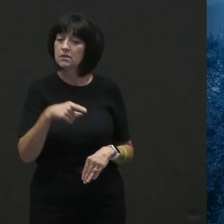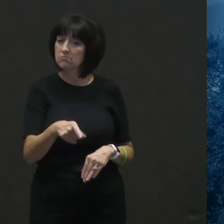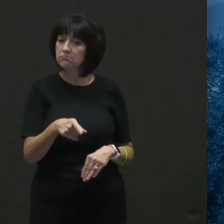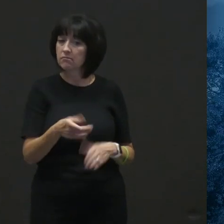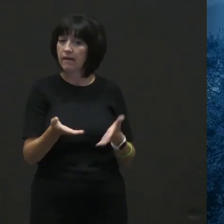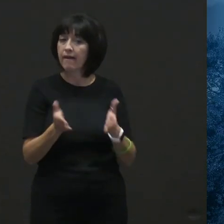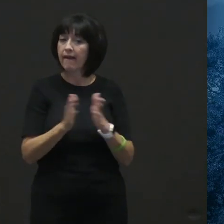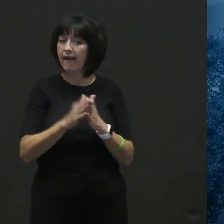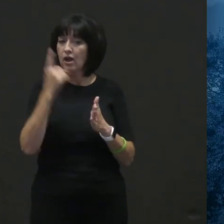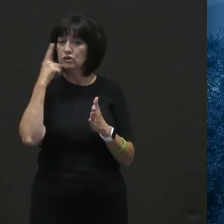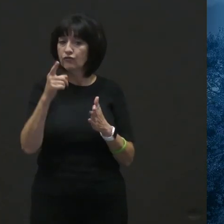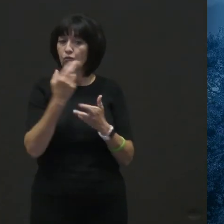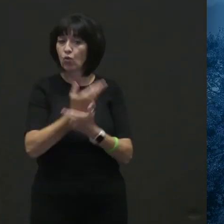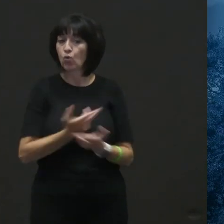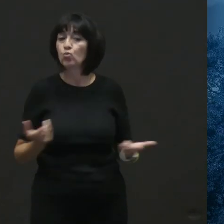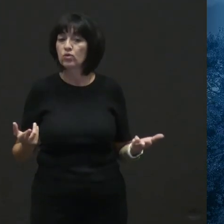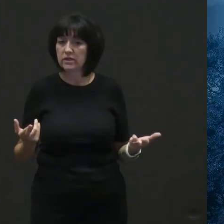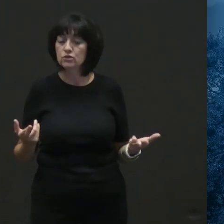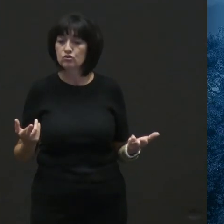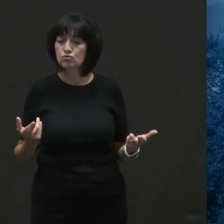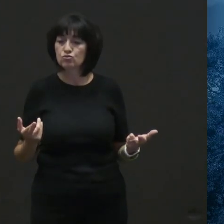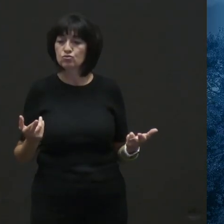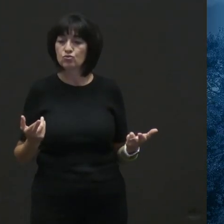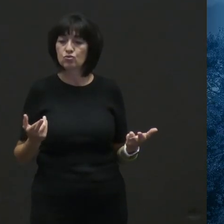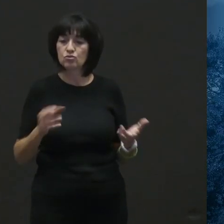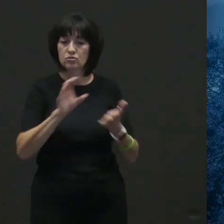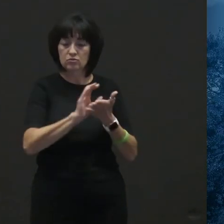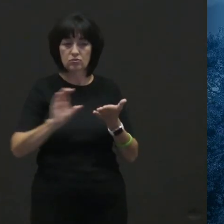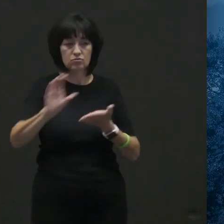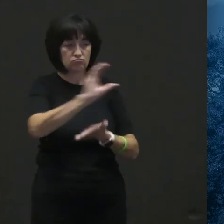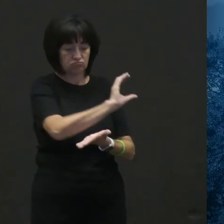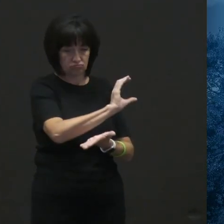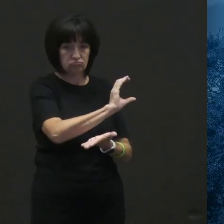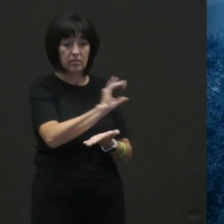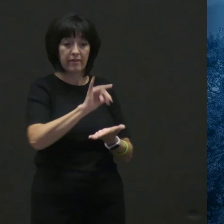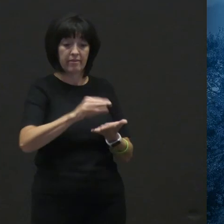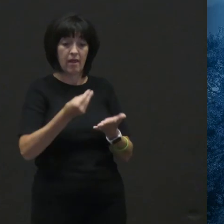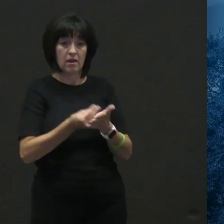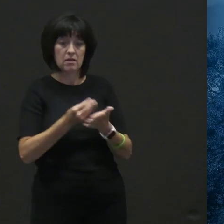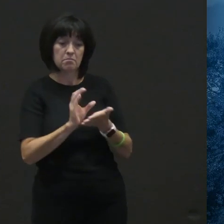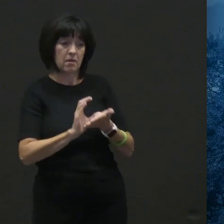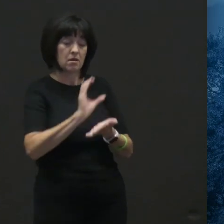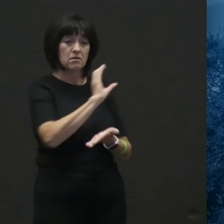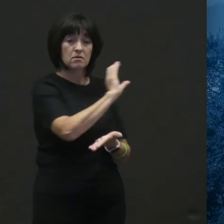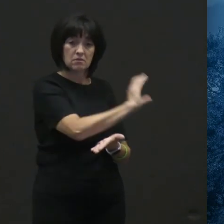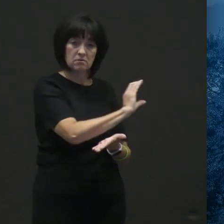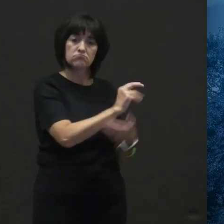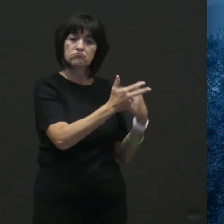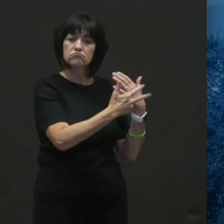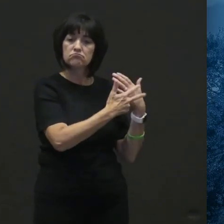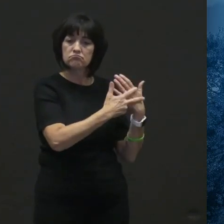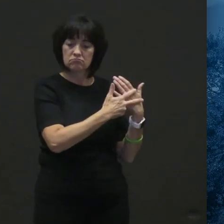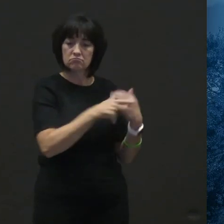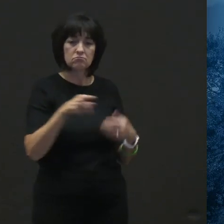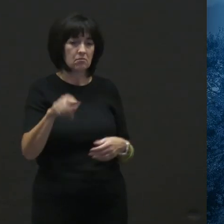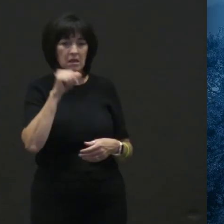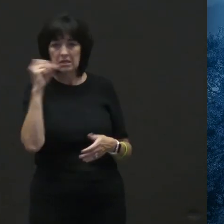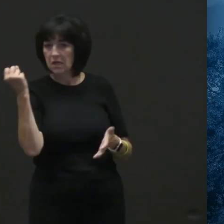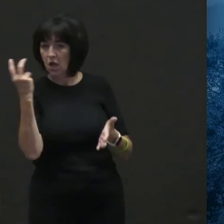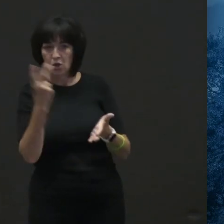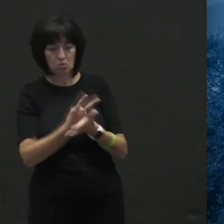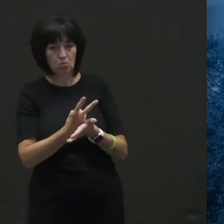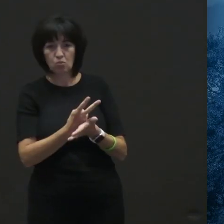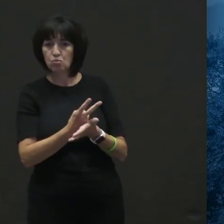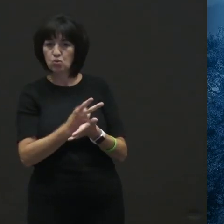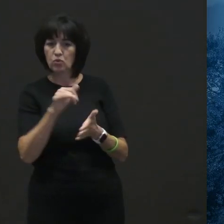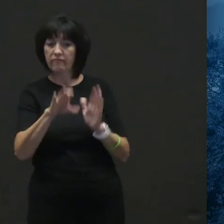additional resources above that amount to go into a reserve fund. The legislature didn't approve the constitutional amendment, but by executive